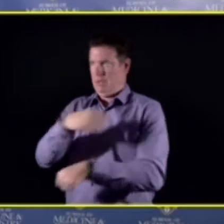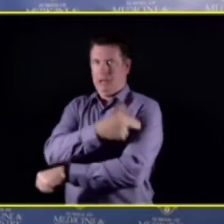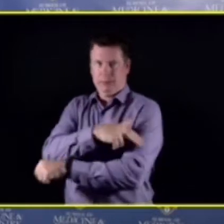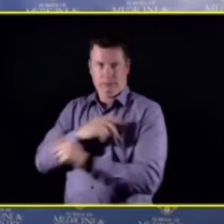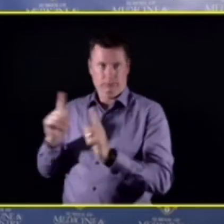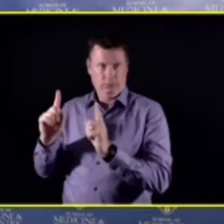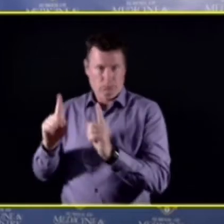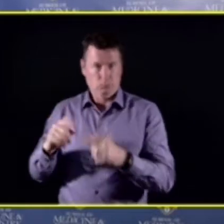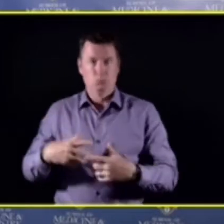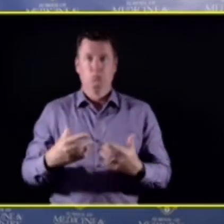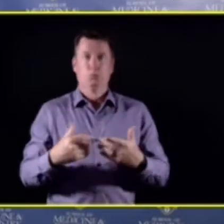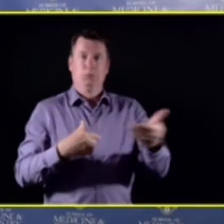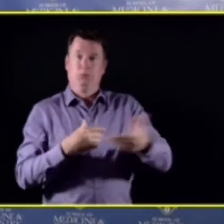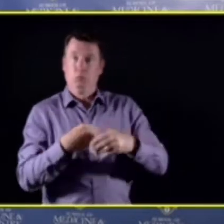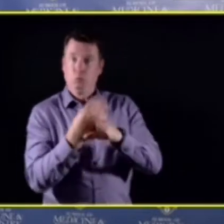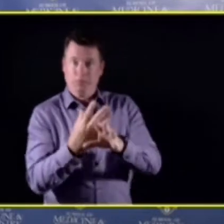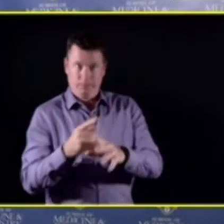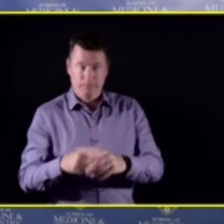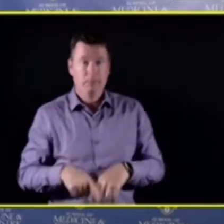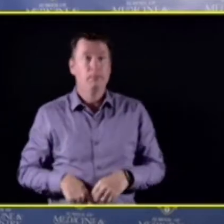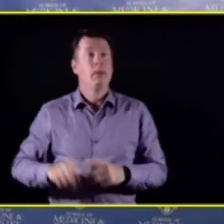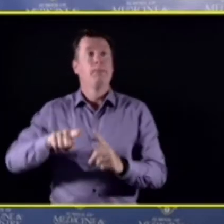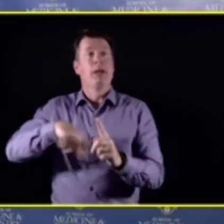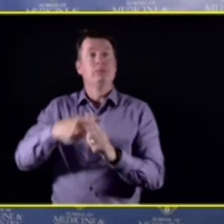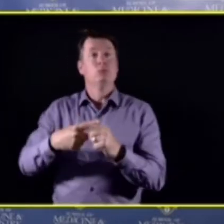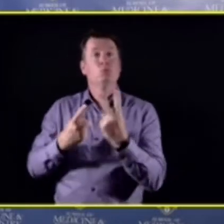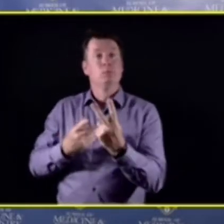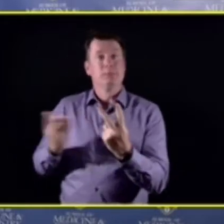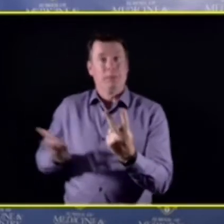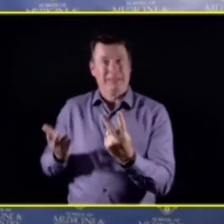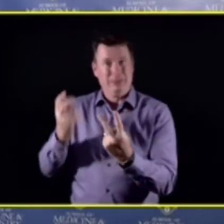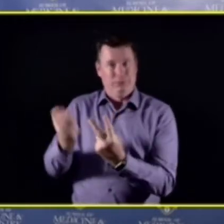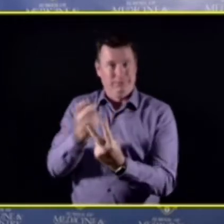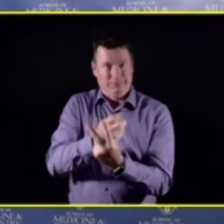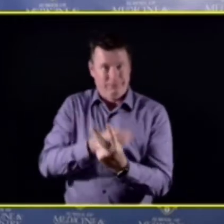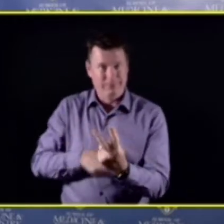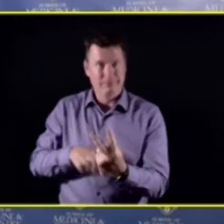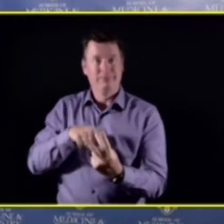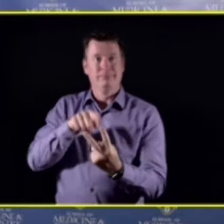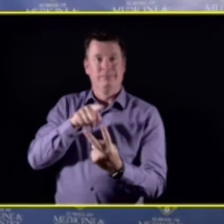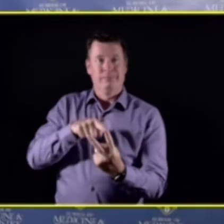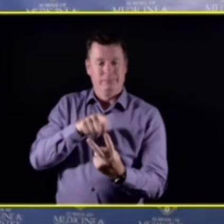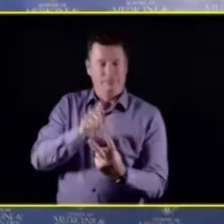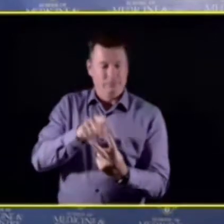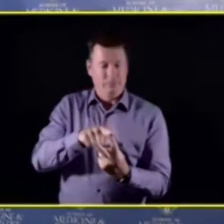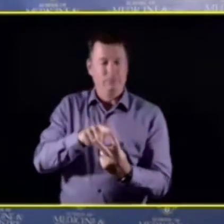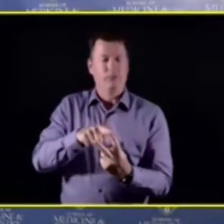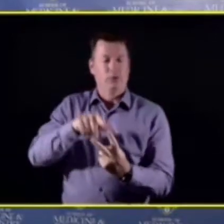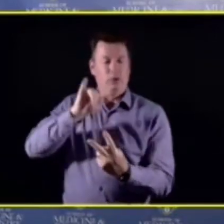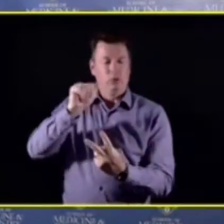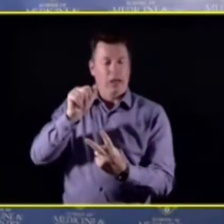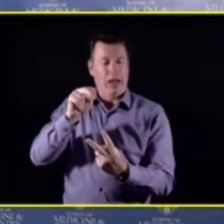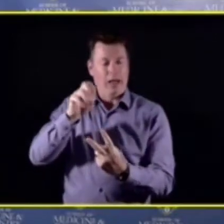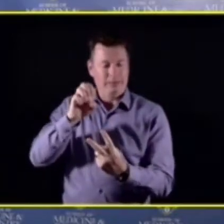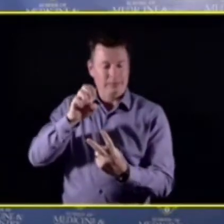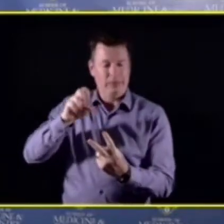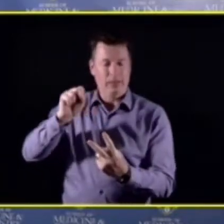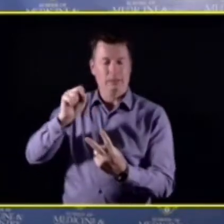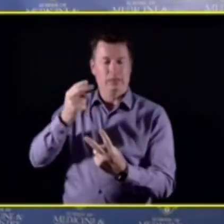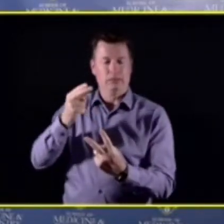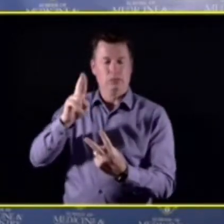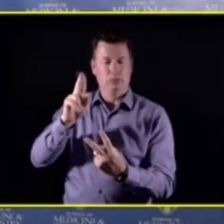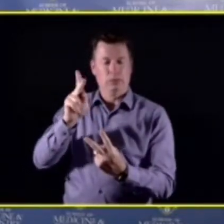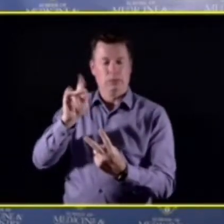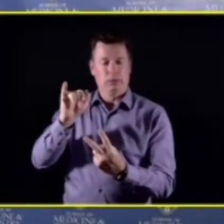of Pulmonary Diseases and Critical Care at Strong, and Jane Shakaitis, the President and CEO of UR Medicine Home Care, which is